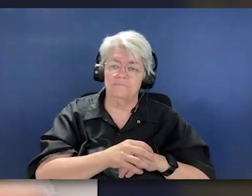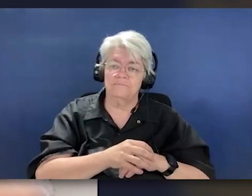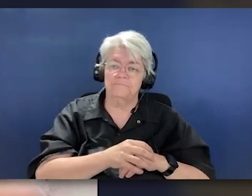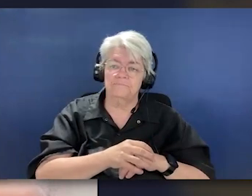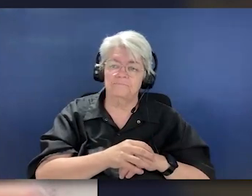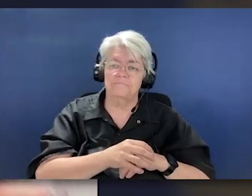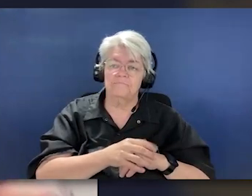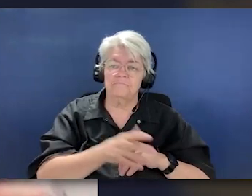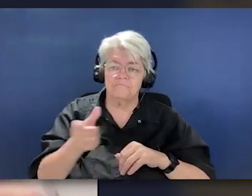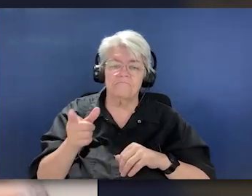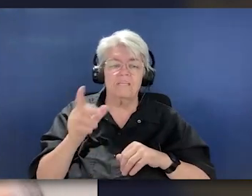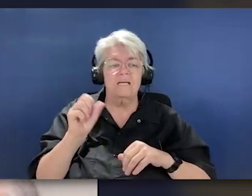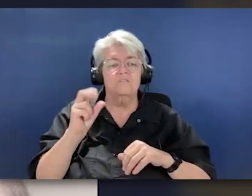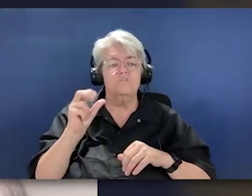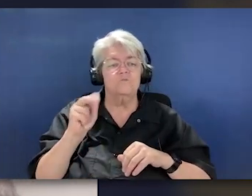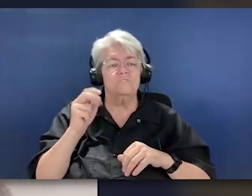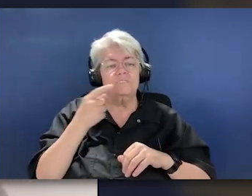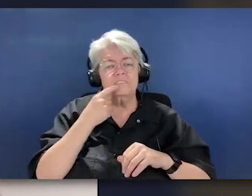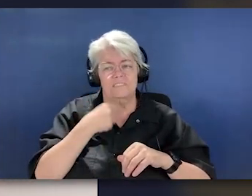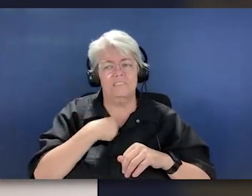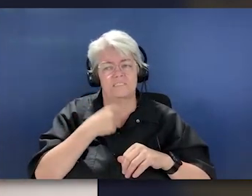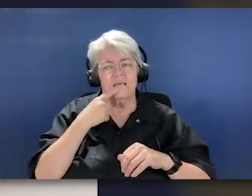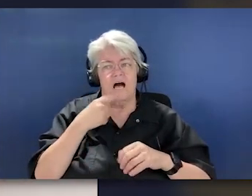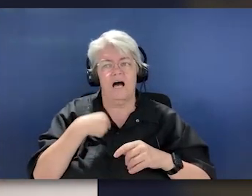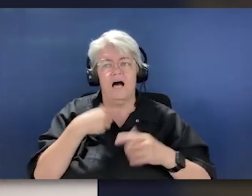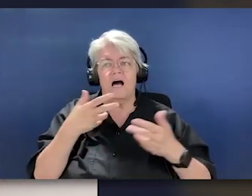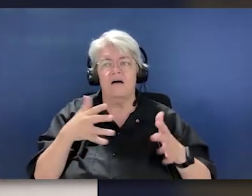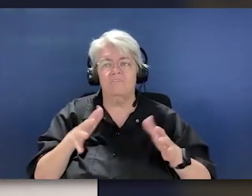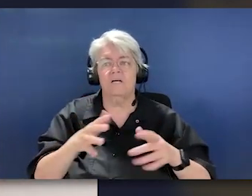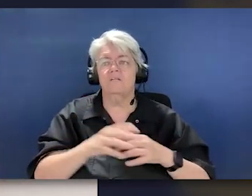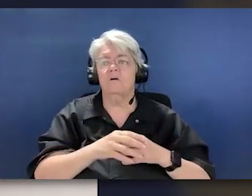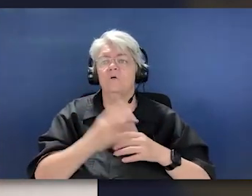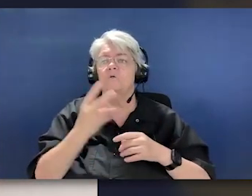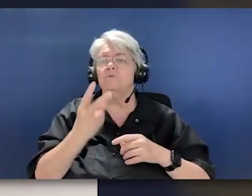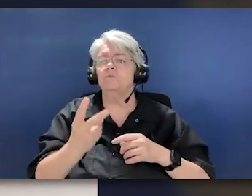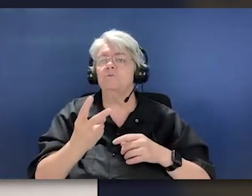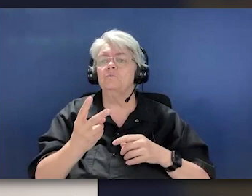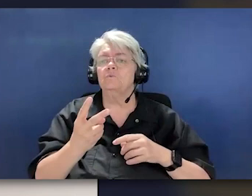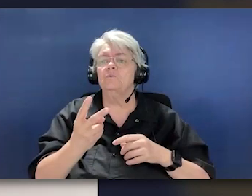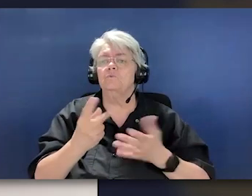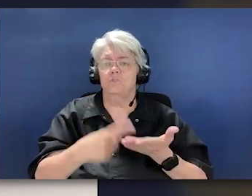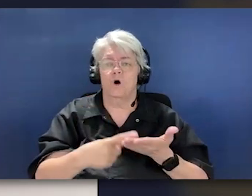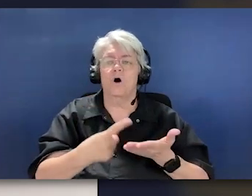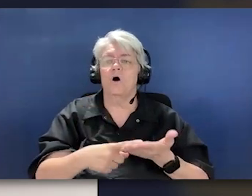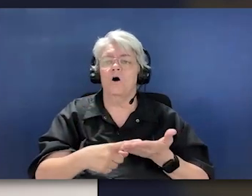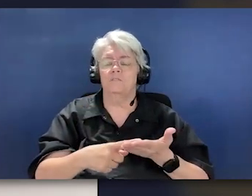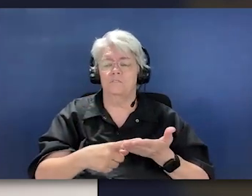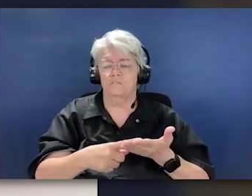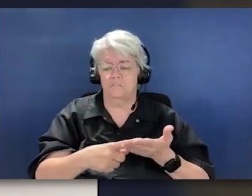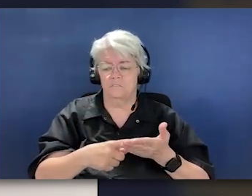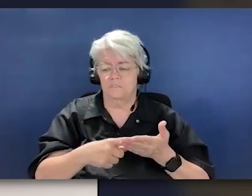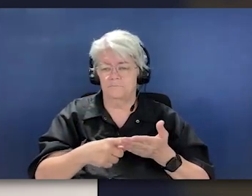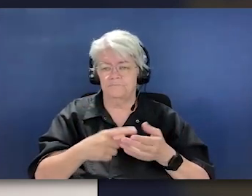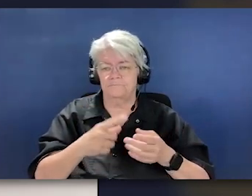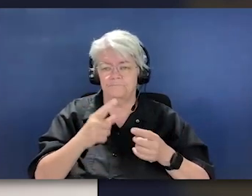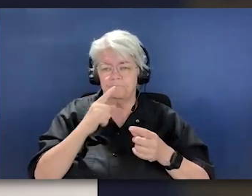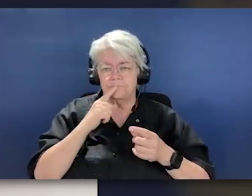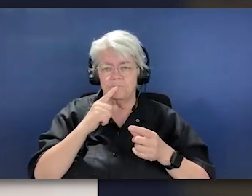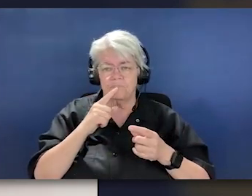Yeah, I've done two talks last year and then again this year at our registrarial